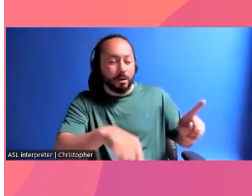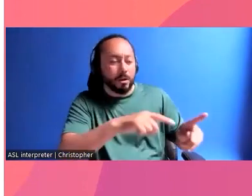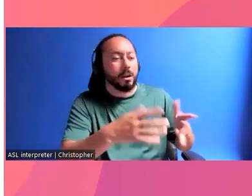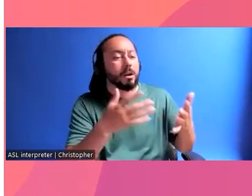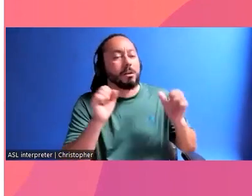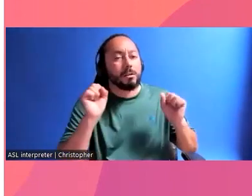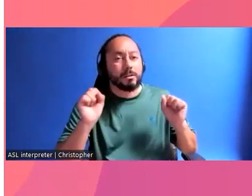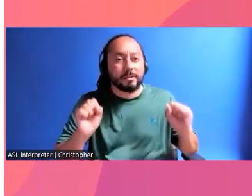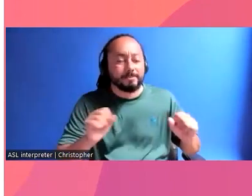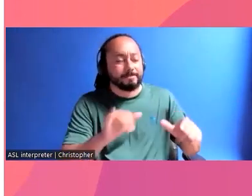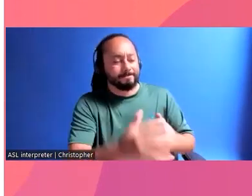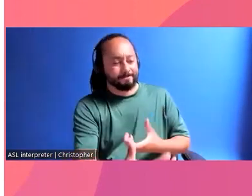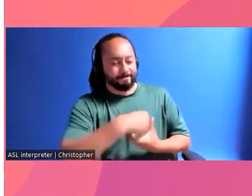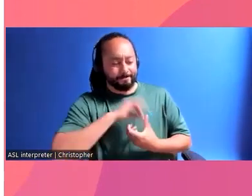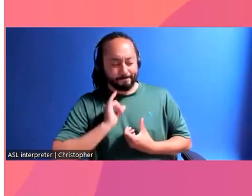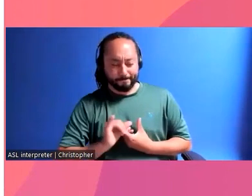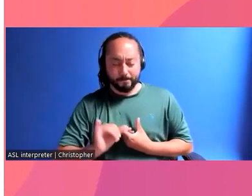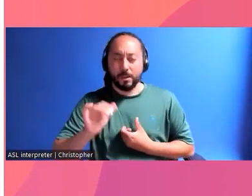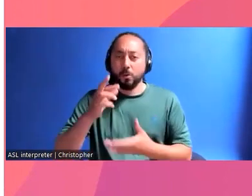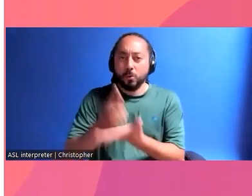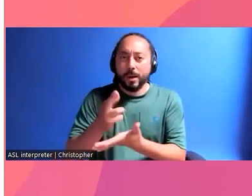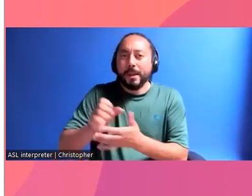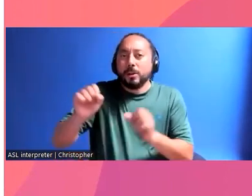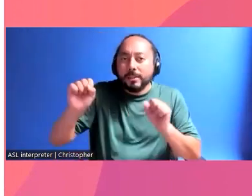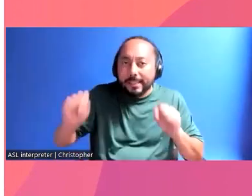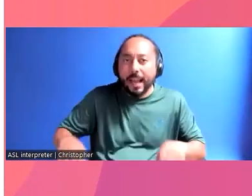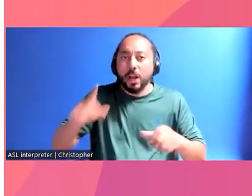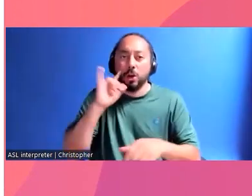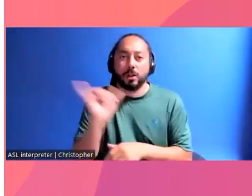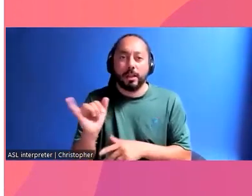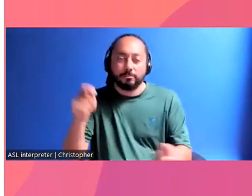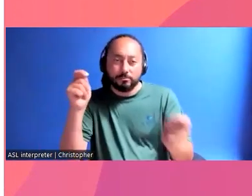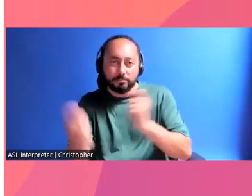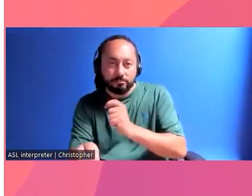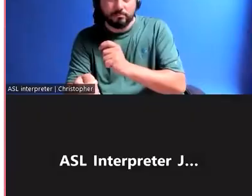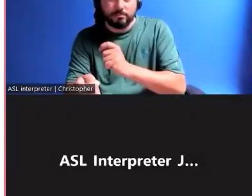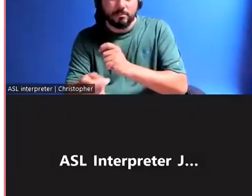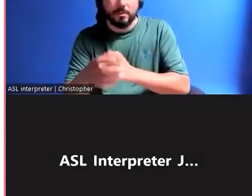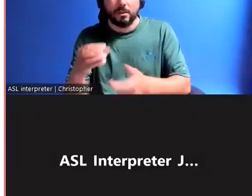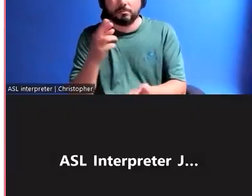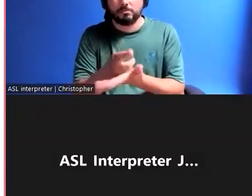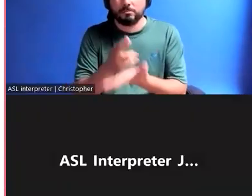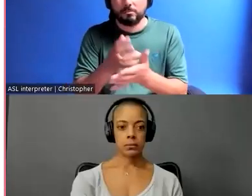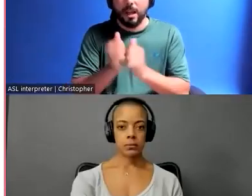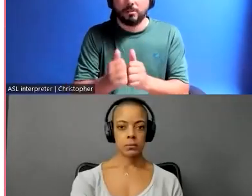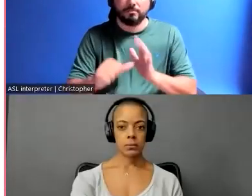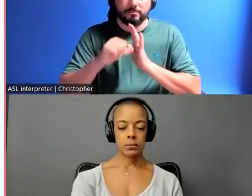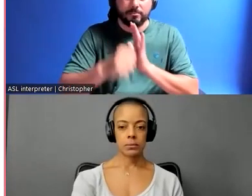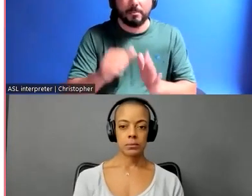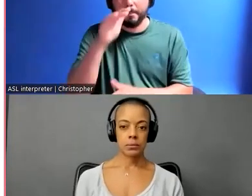like and what kinds of investments can rehabilitation make in order to promote Black